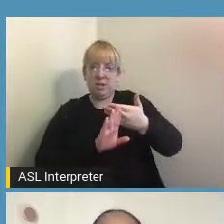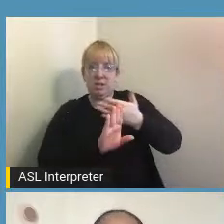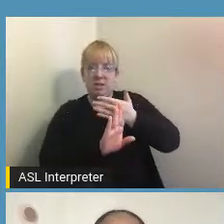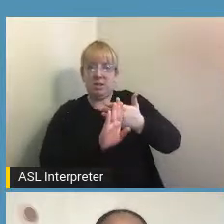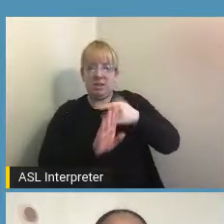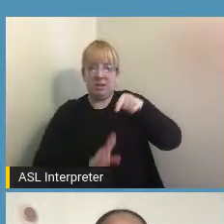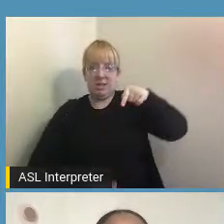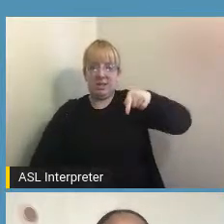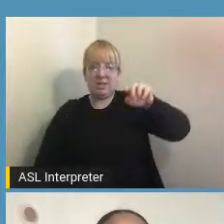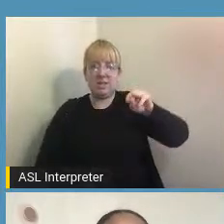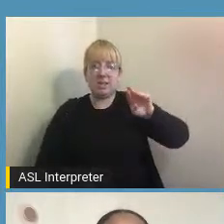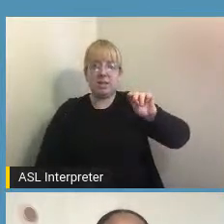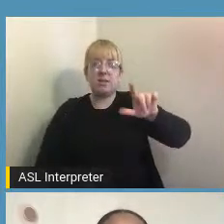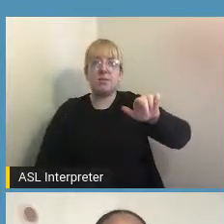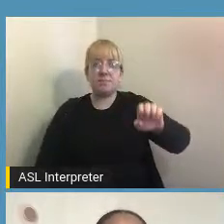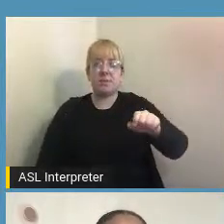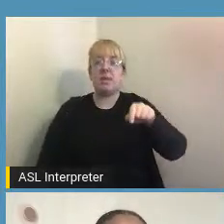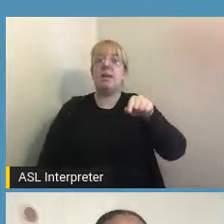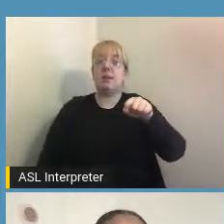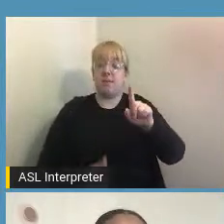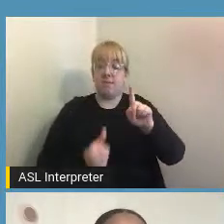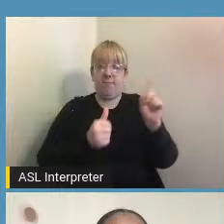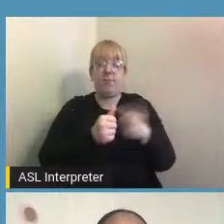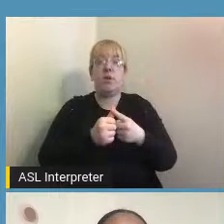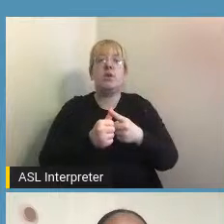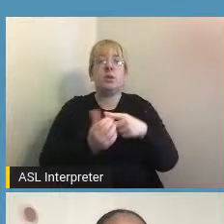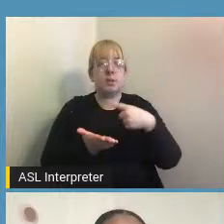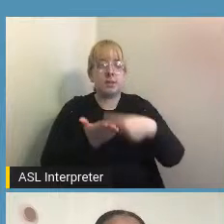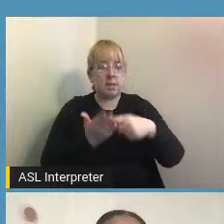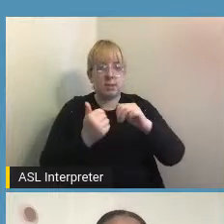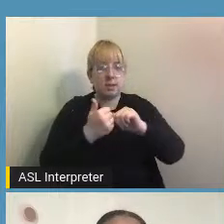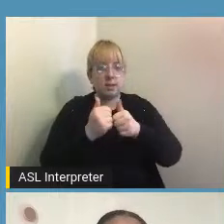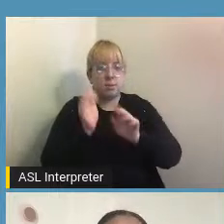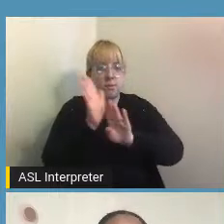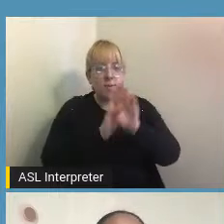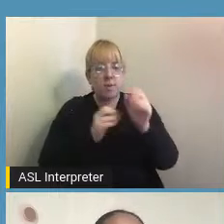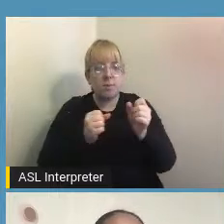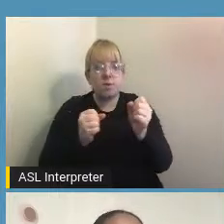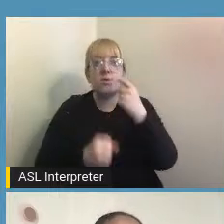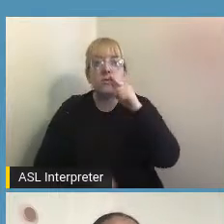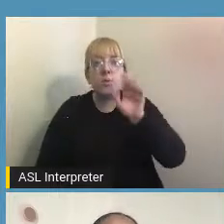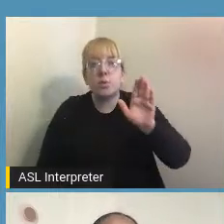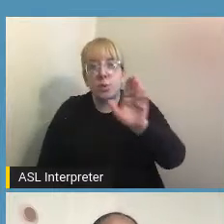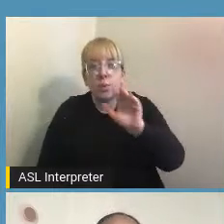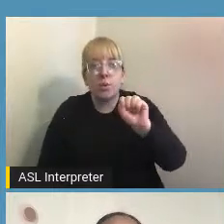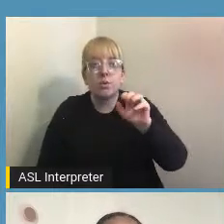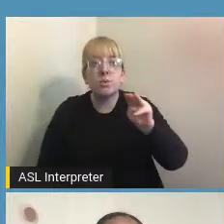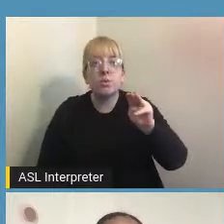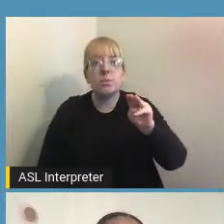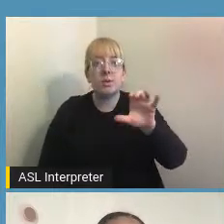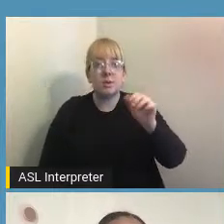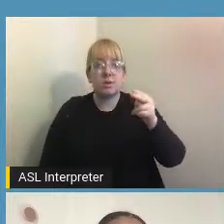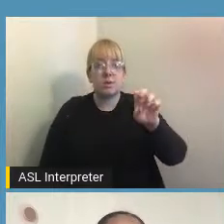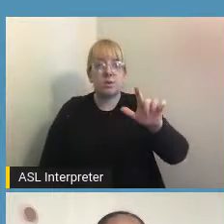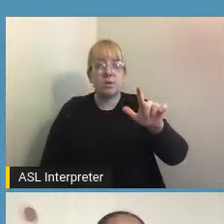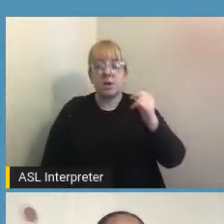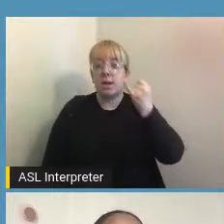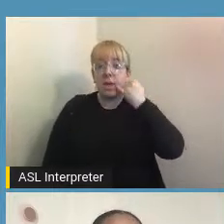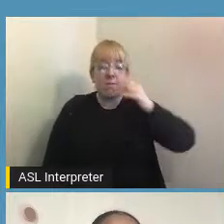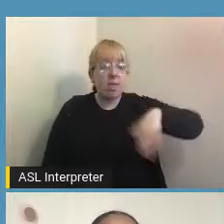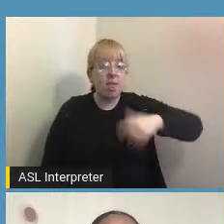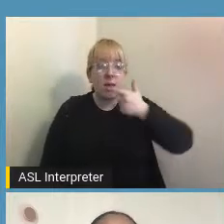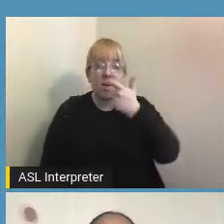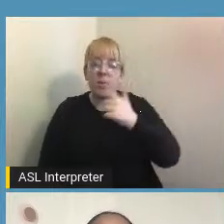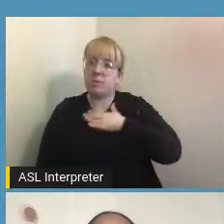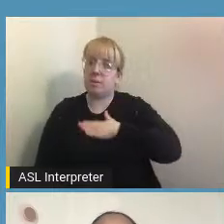one does talk about how to create a strategy for your social media channels. If you have not participated or watched that,